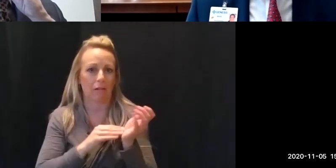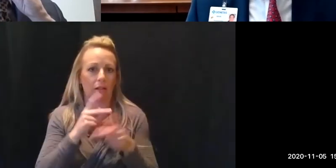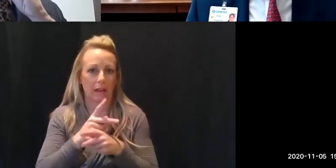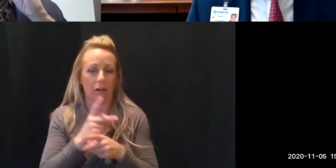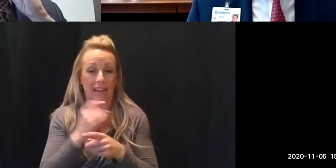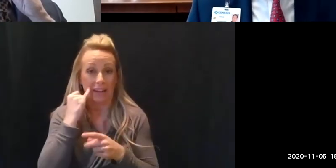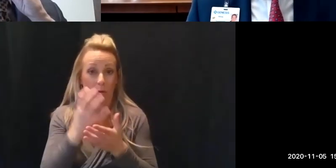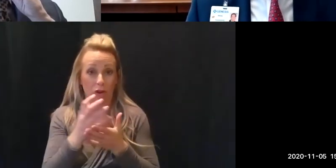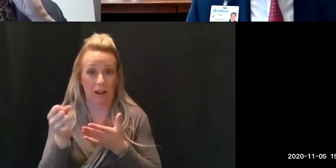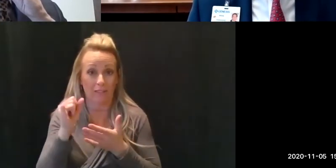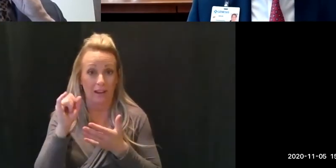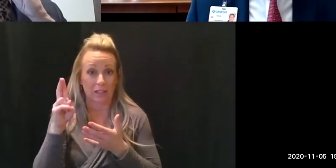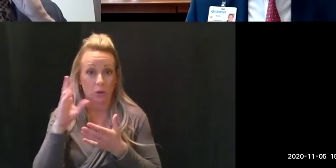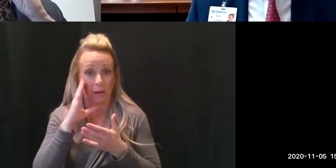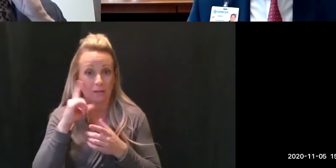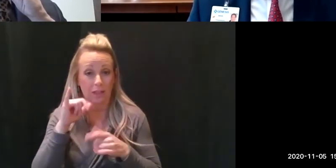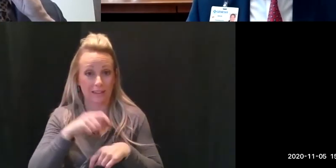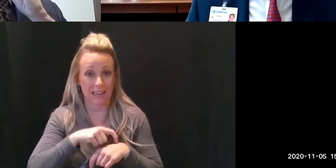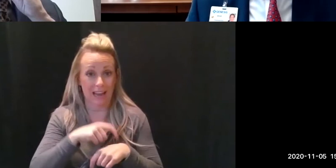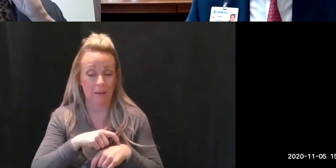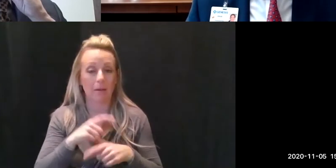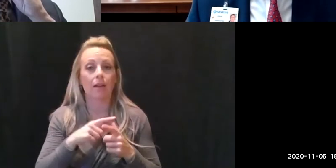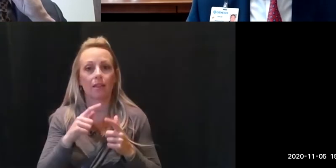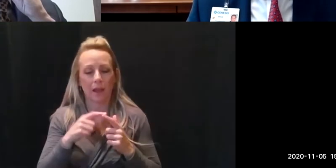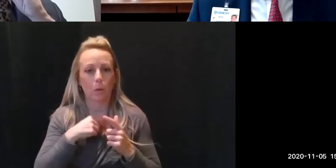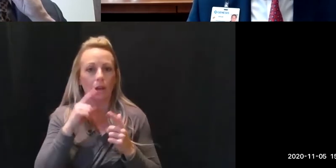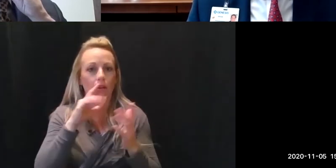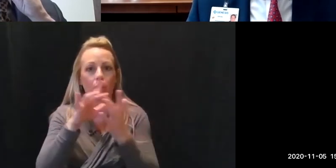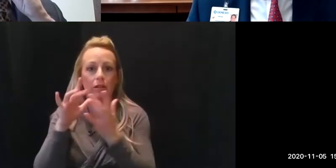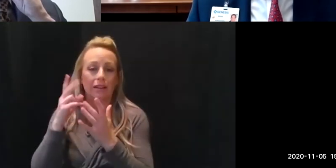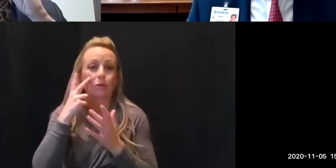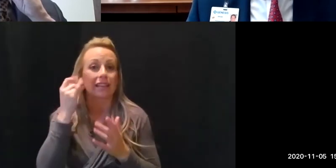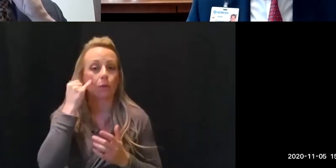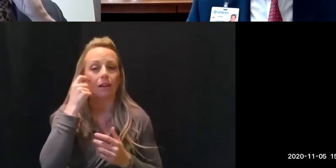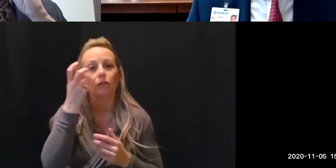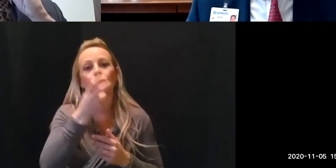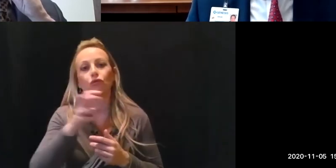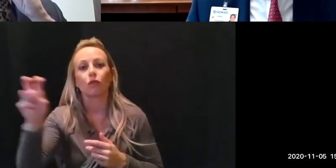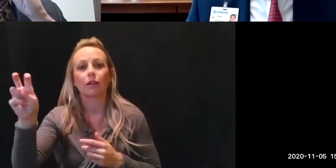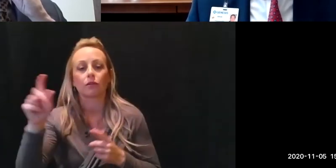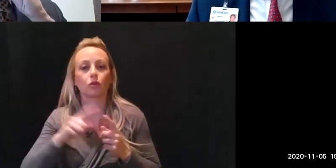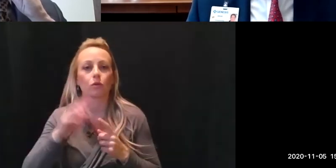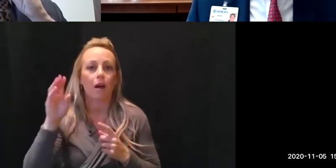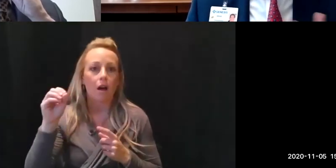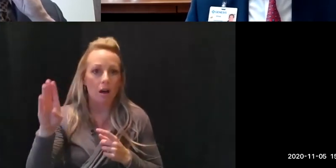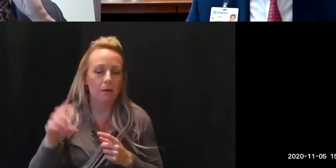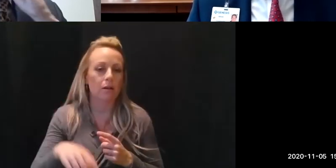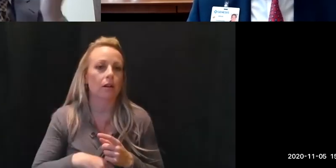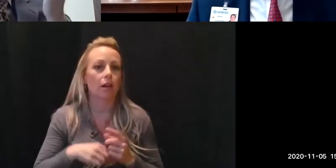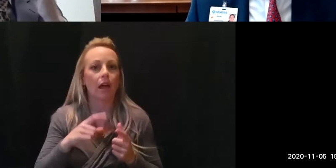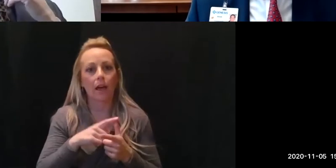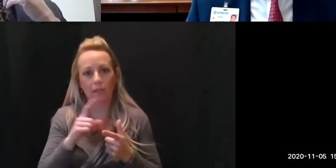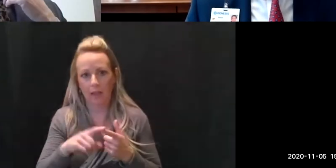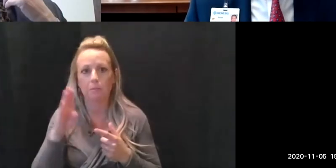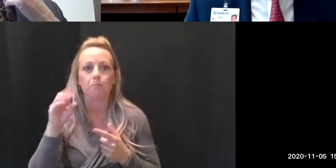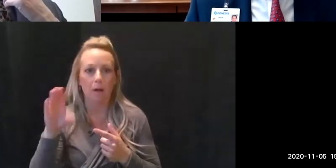beds at that point in time, you know, we look and see whether we can transfer that patient to Bob, and Bob does the same thing